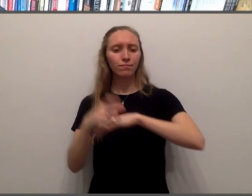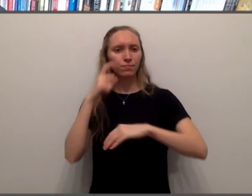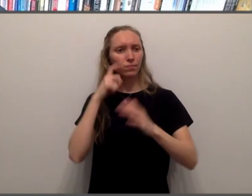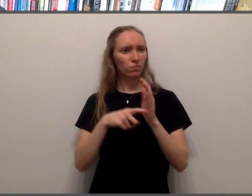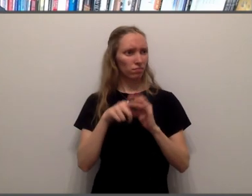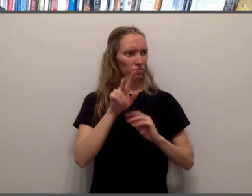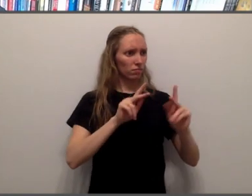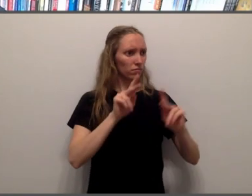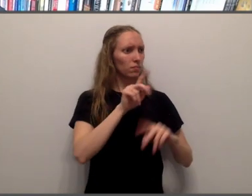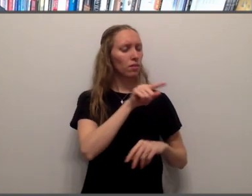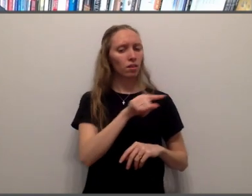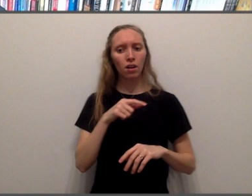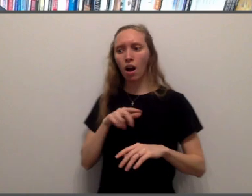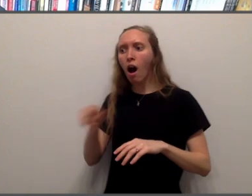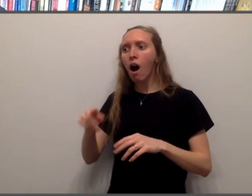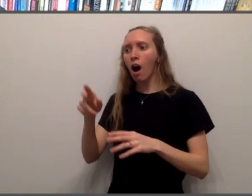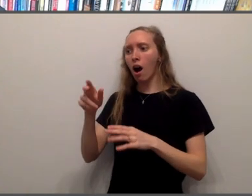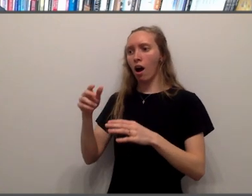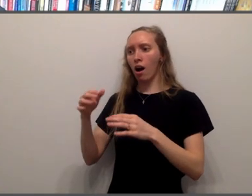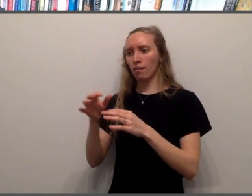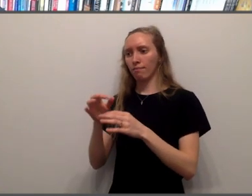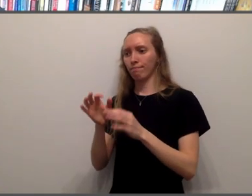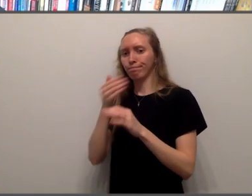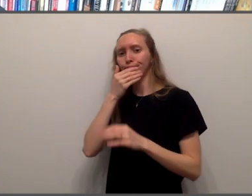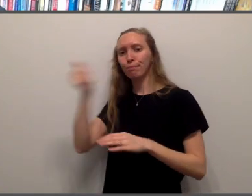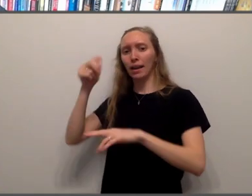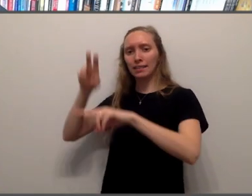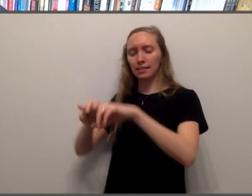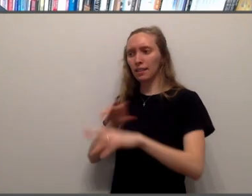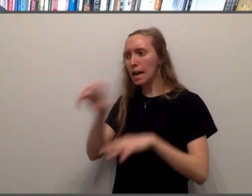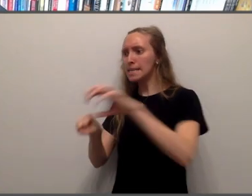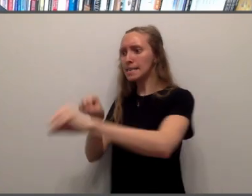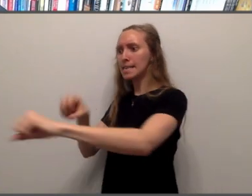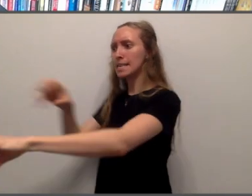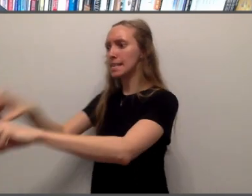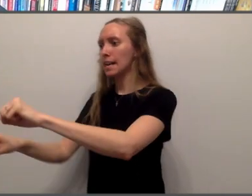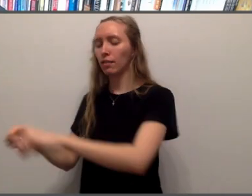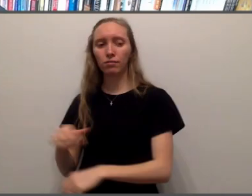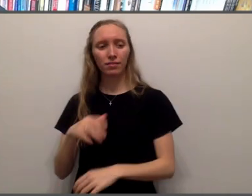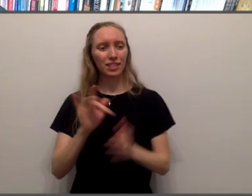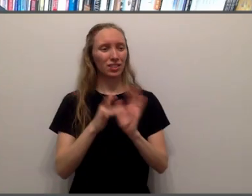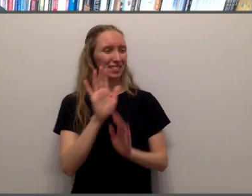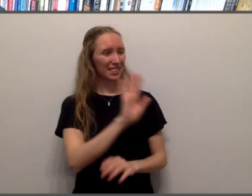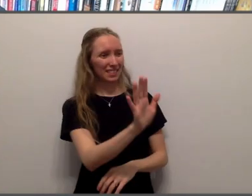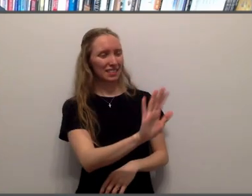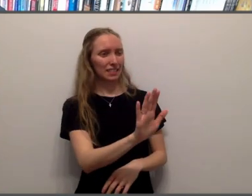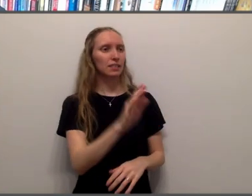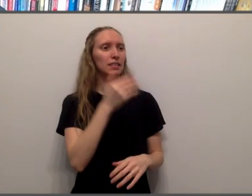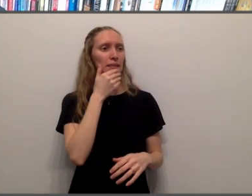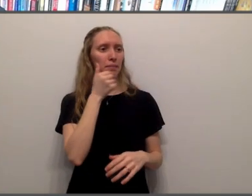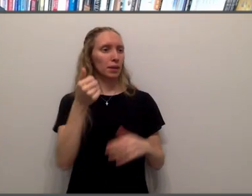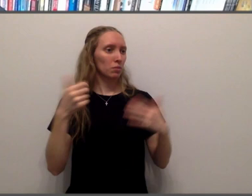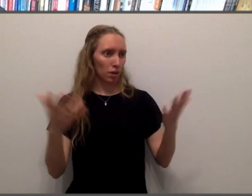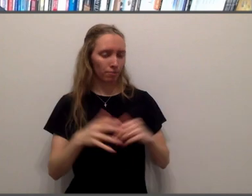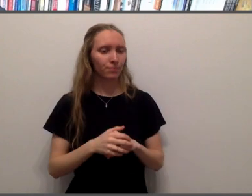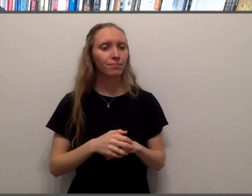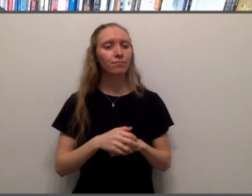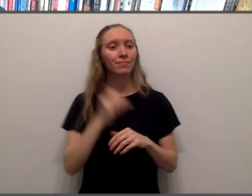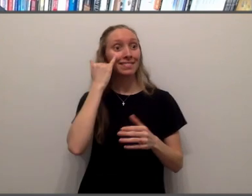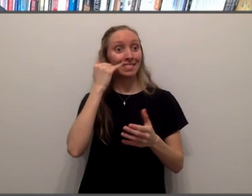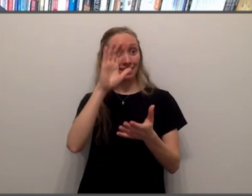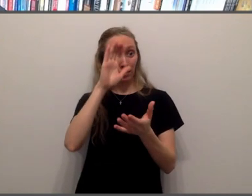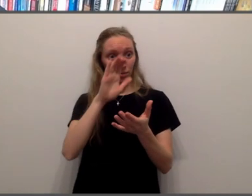the head of the table, he gave them this advice. When you're invited to a wedding feast, don't sit in the seat of